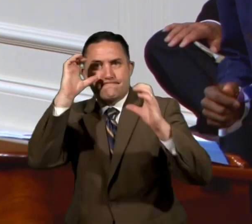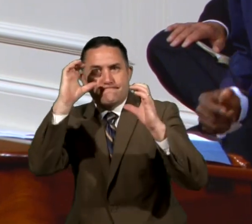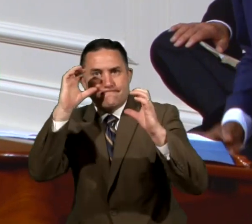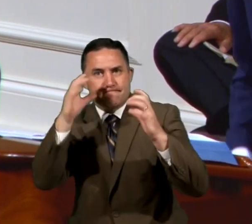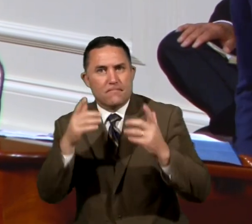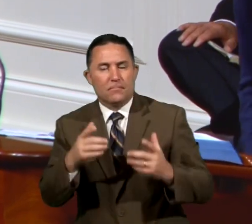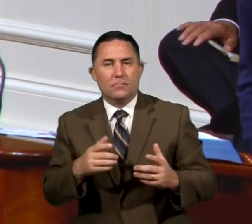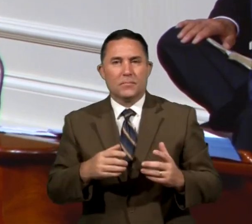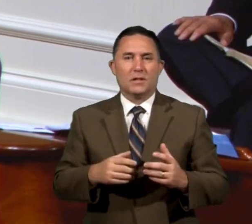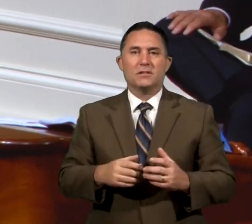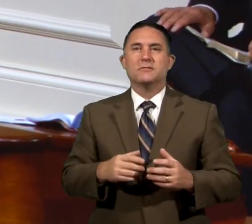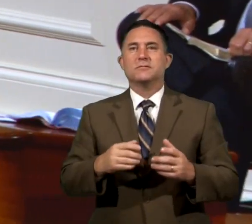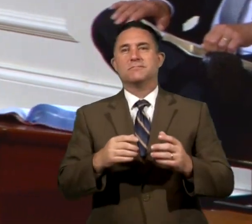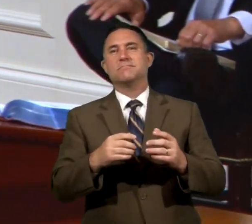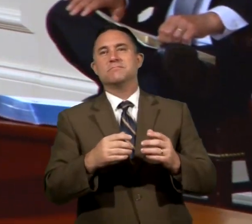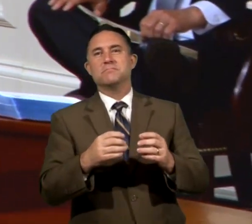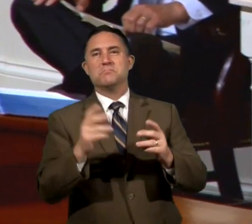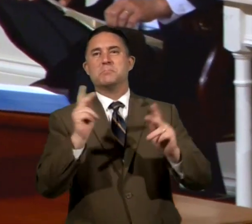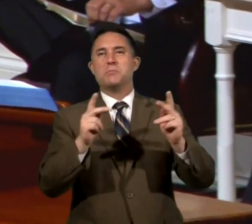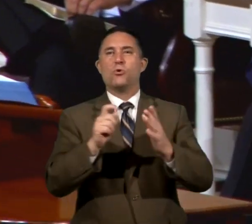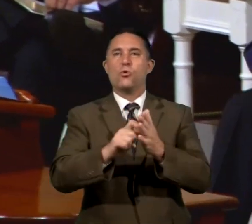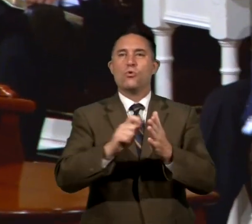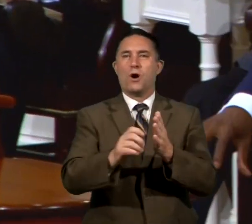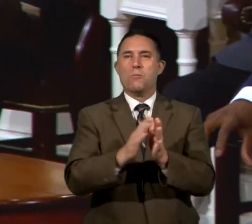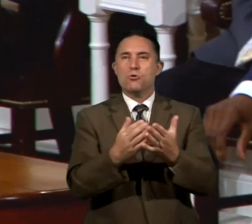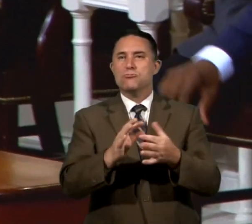A lot of commentators, as they write about this, and